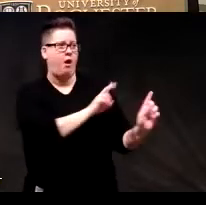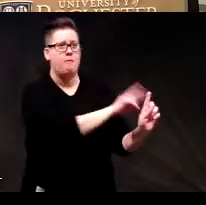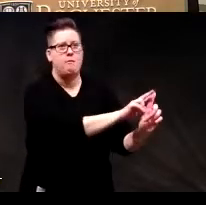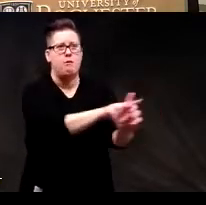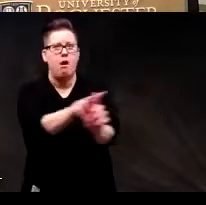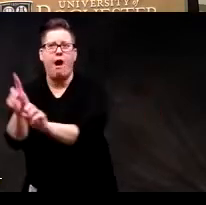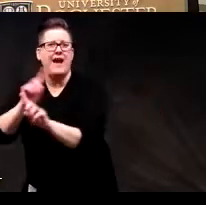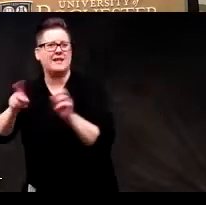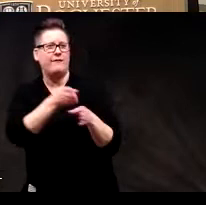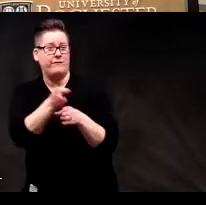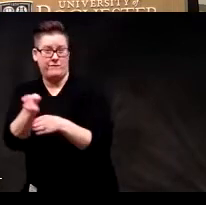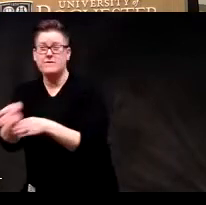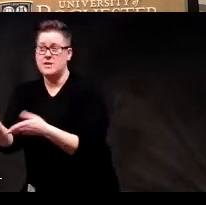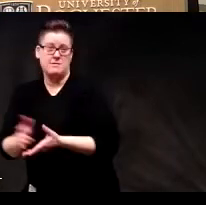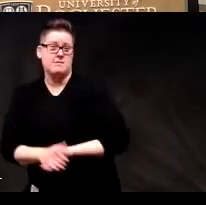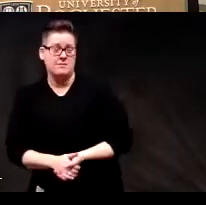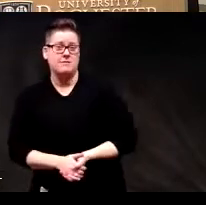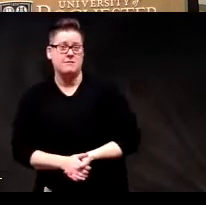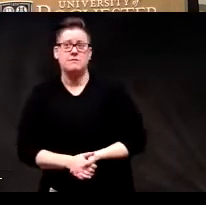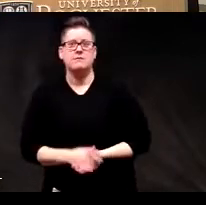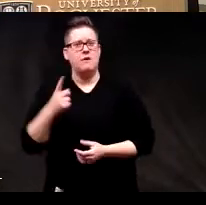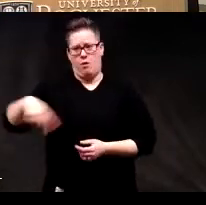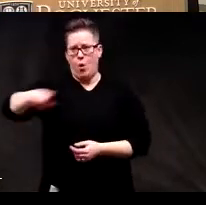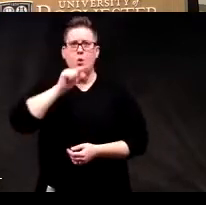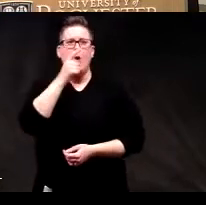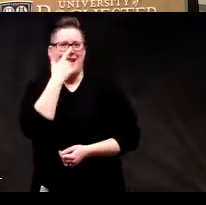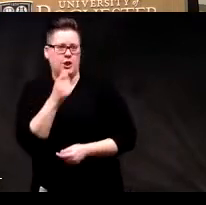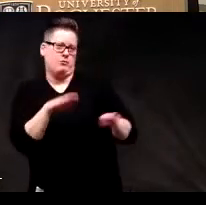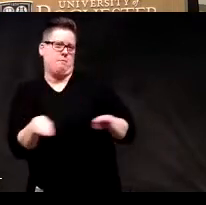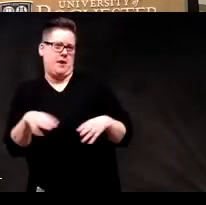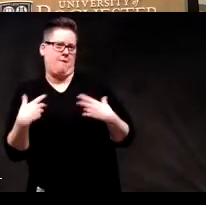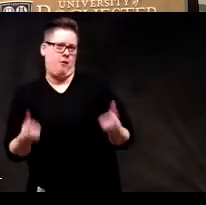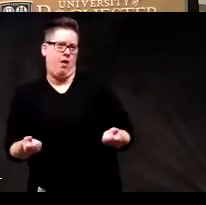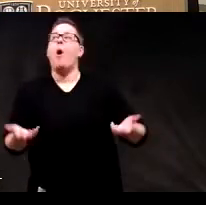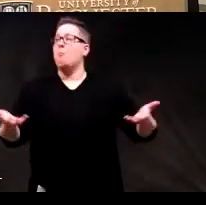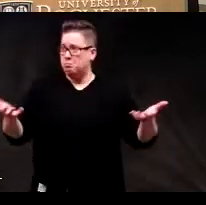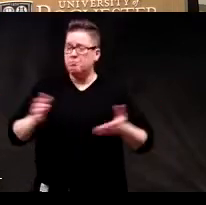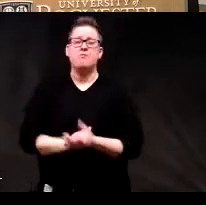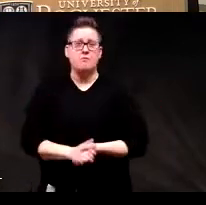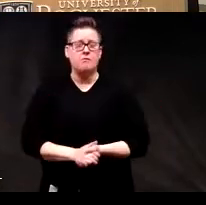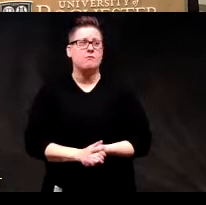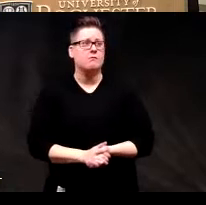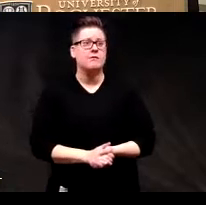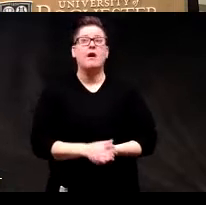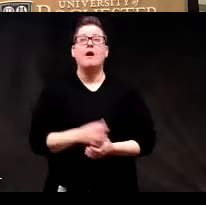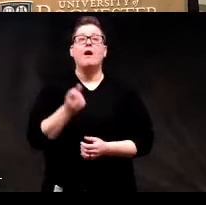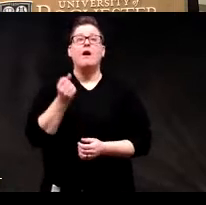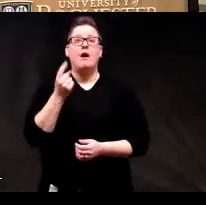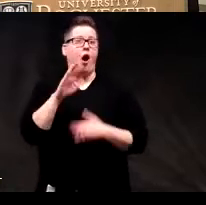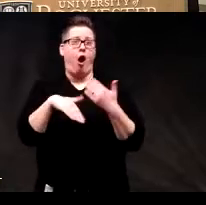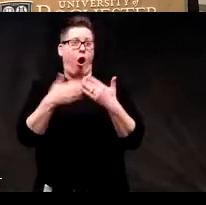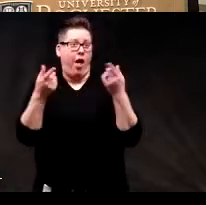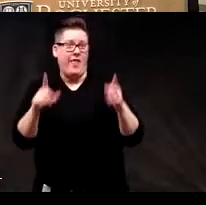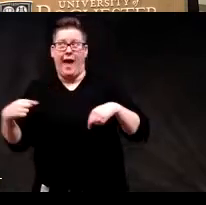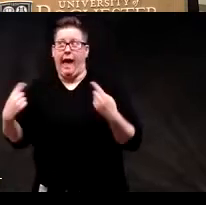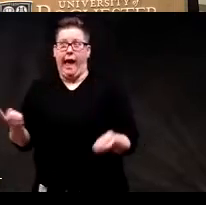psychiatrists across the board, folks who are interested in behavioral health. So given all that we've been through in the